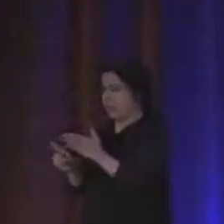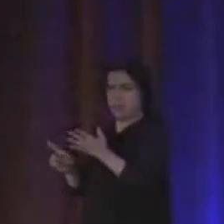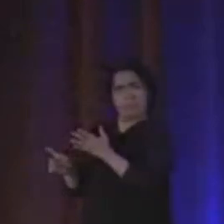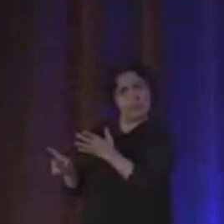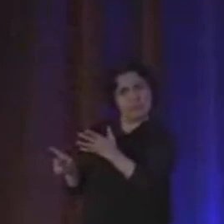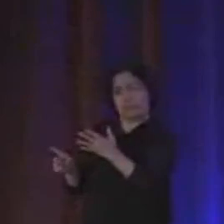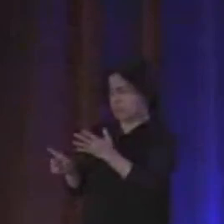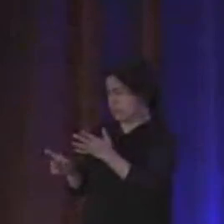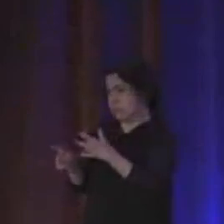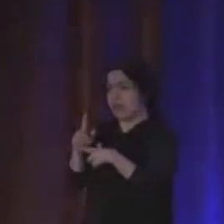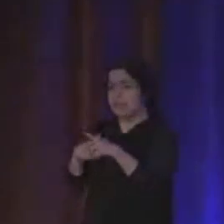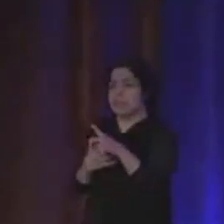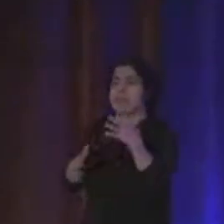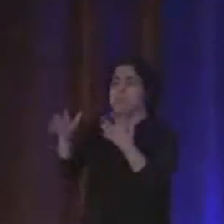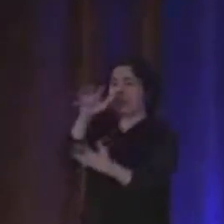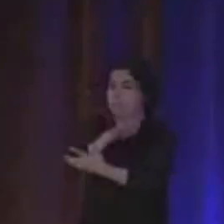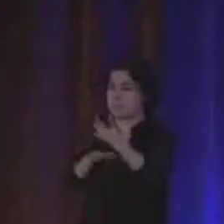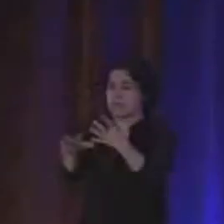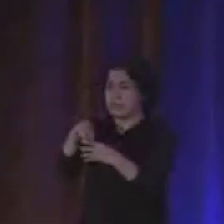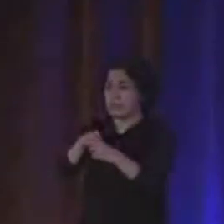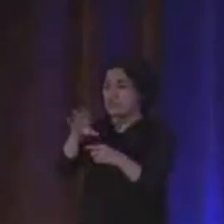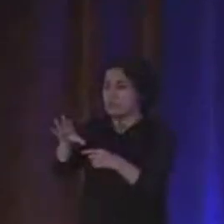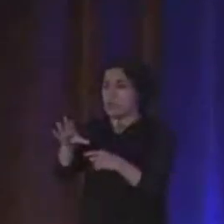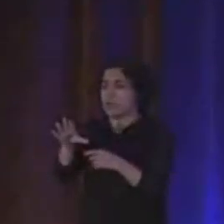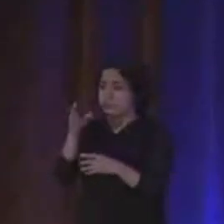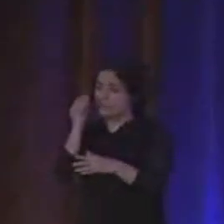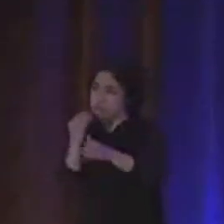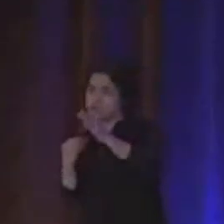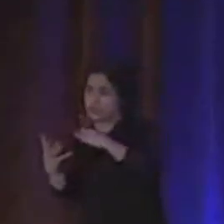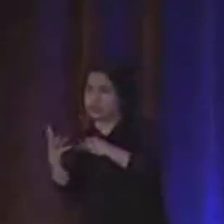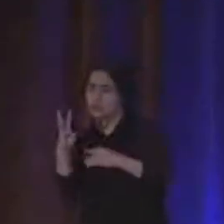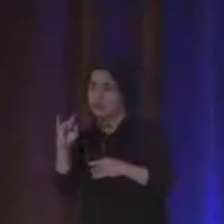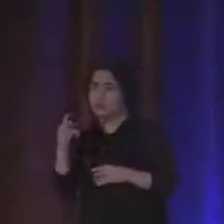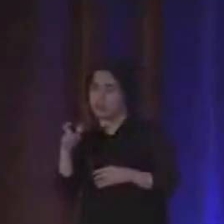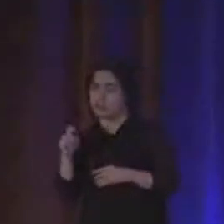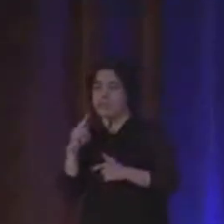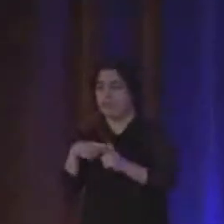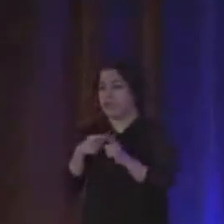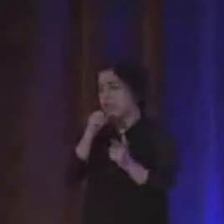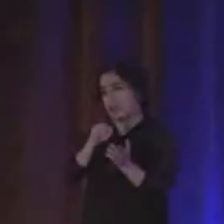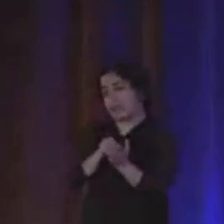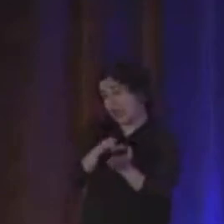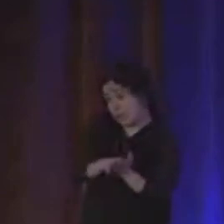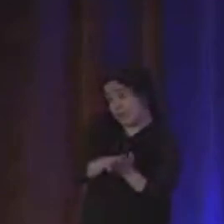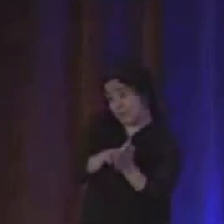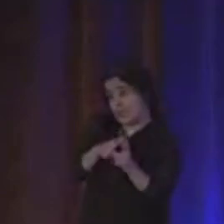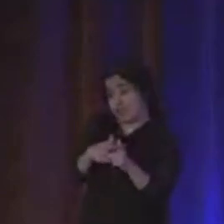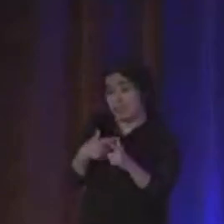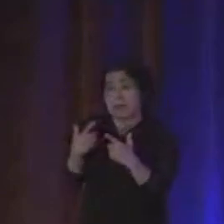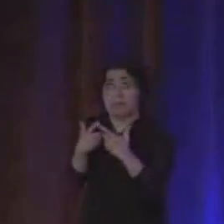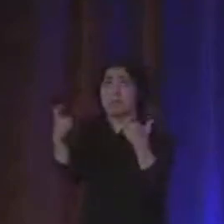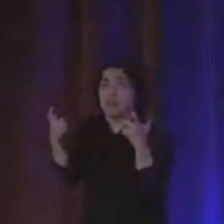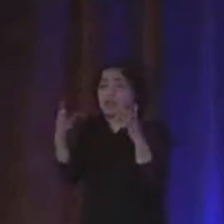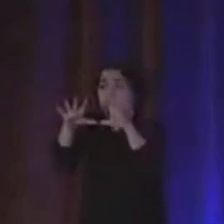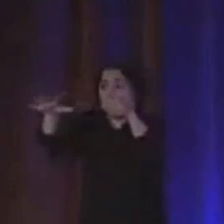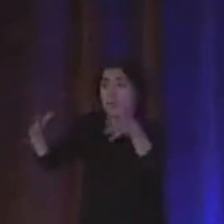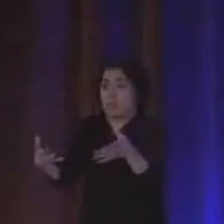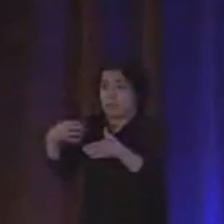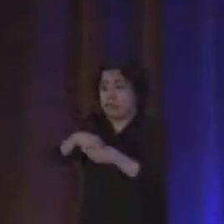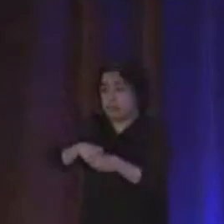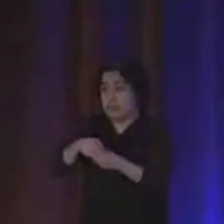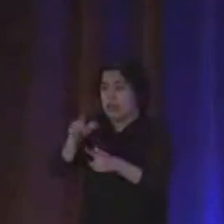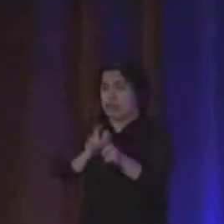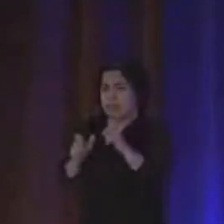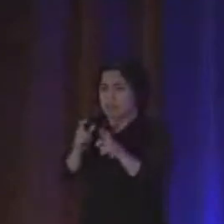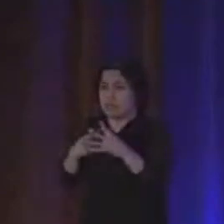And then it gets mixed into your disclosure widget. And then it doesn't get documented. And then you get this mega component. And then people